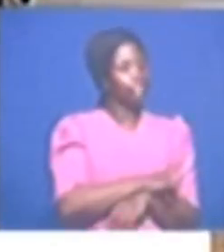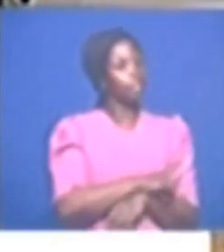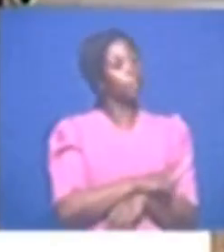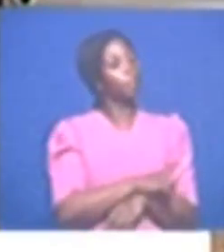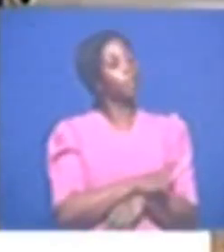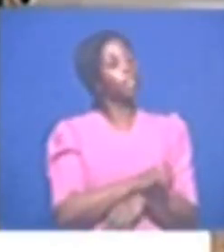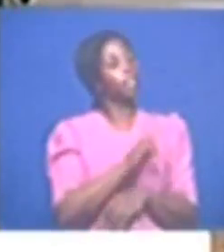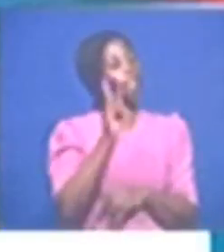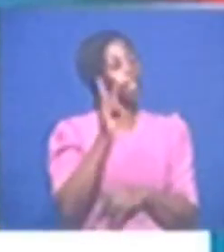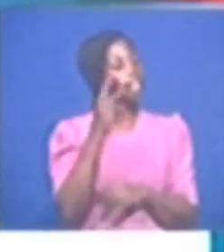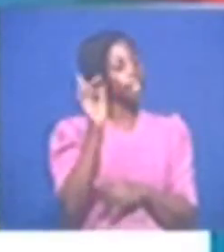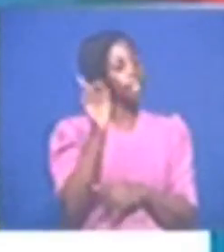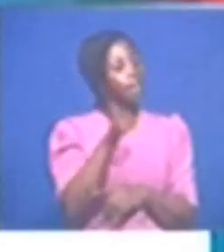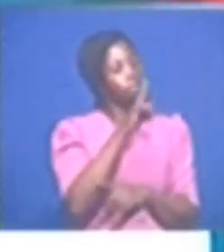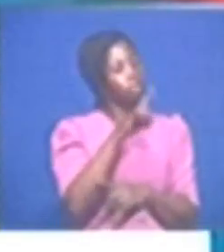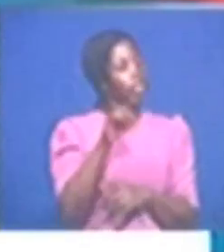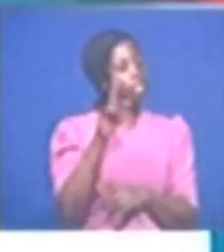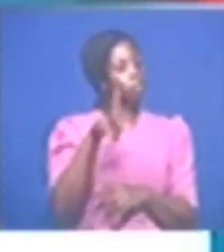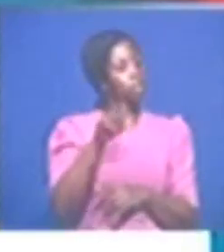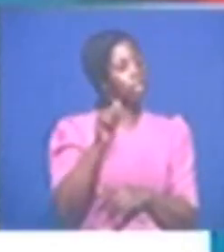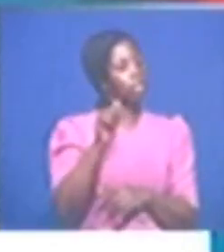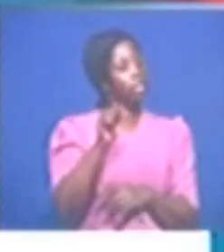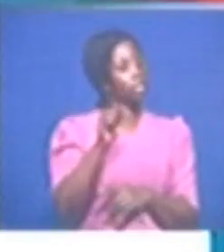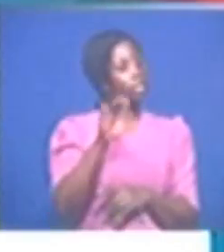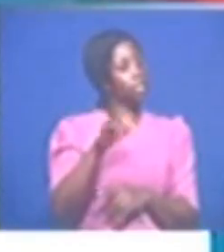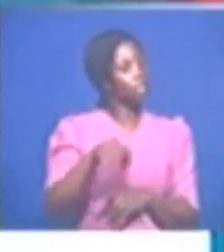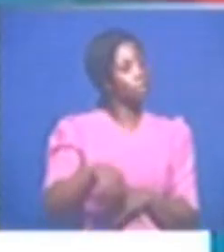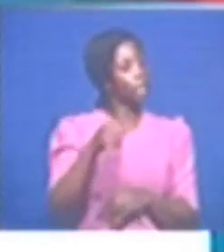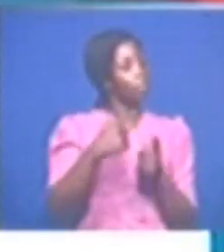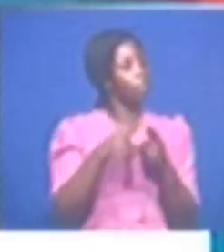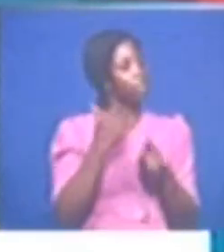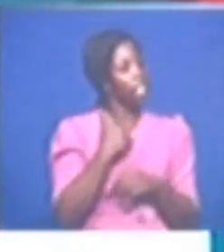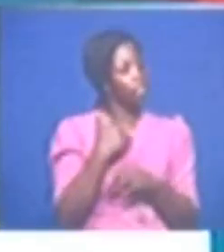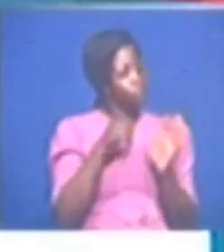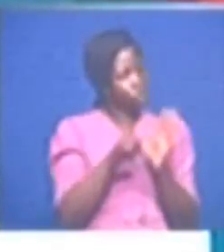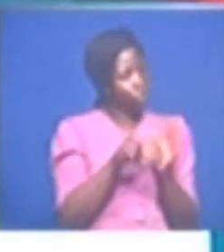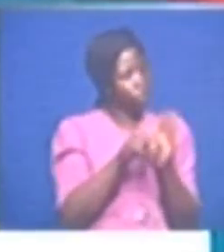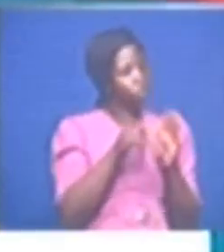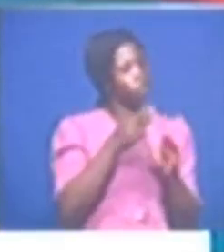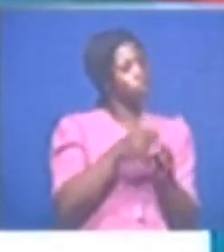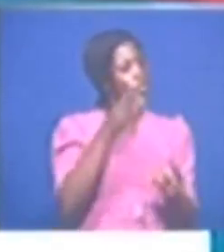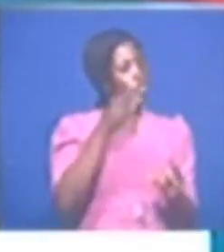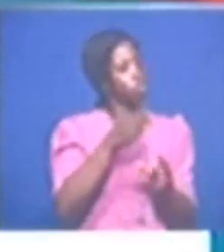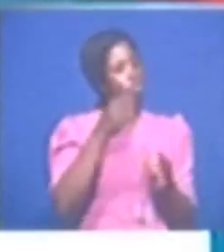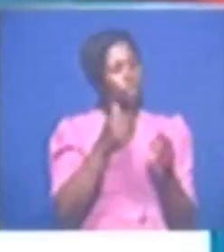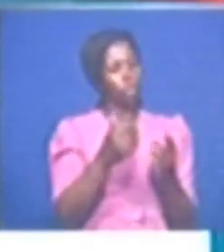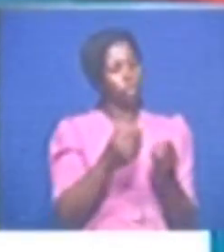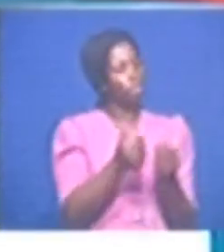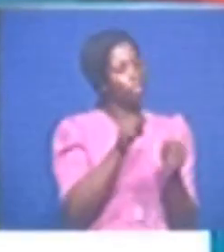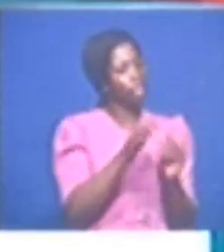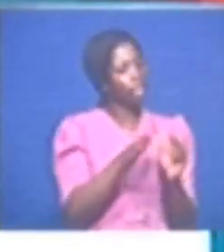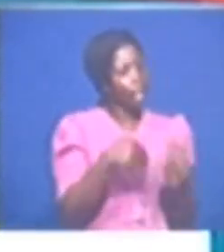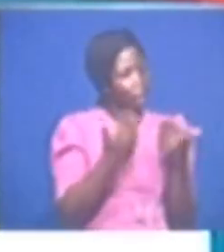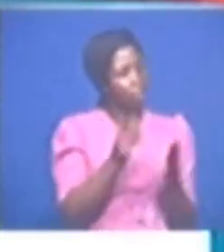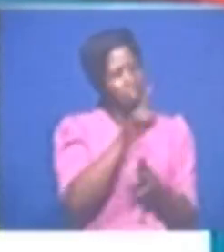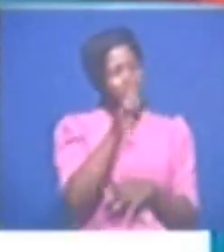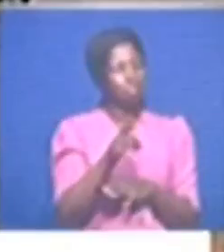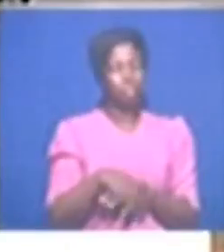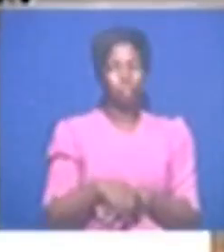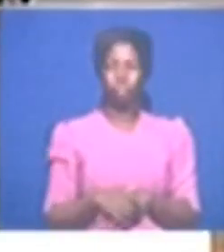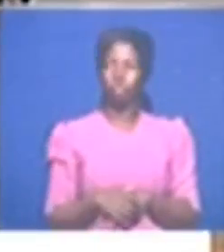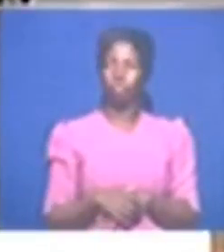banned plastic bags, but we still have the problem of plastic bottles. How do we address this? Thanks. I